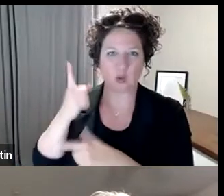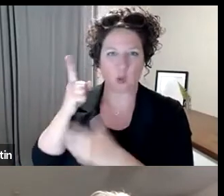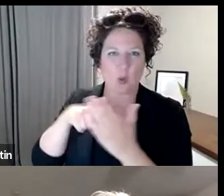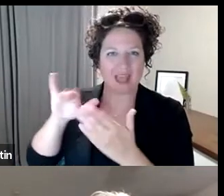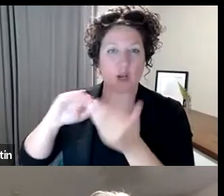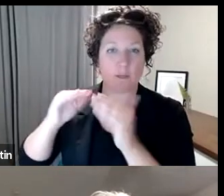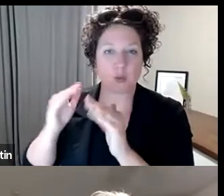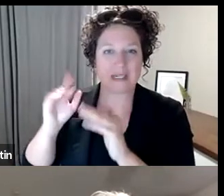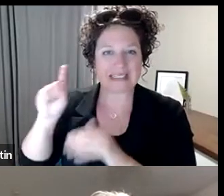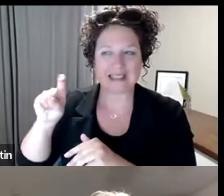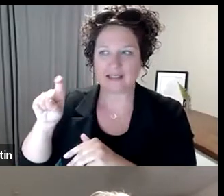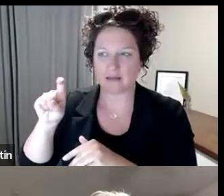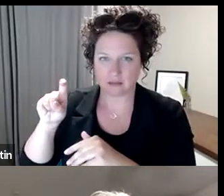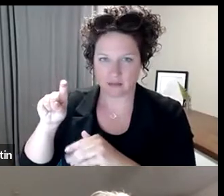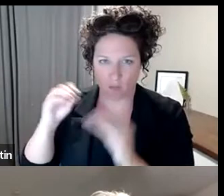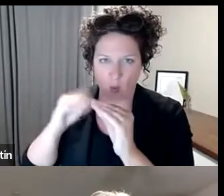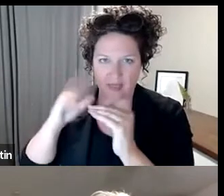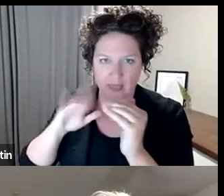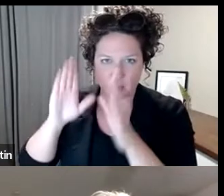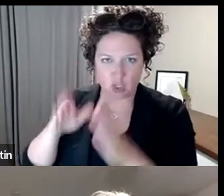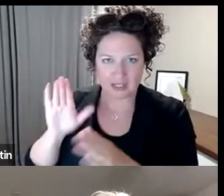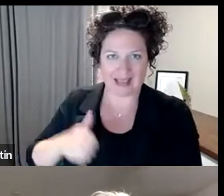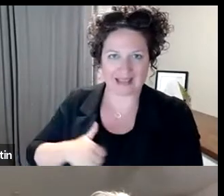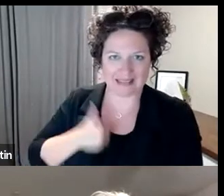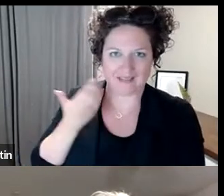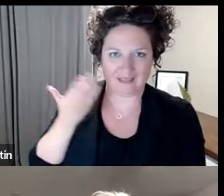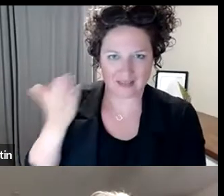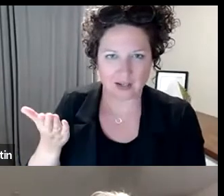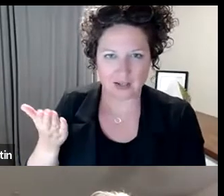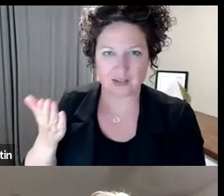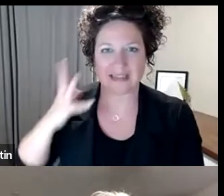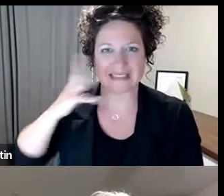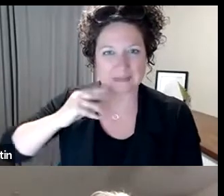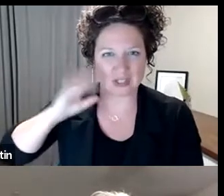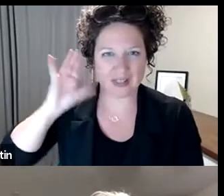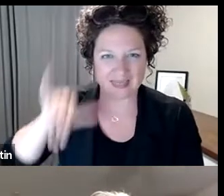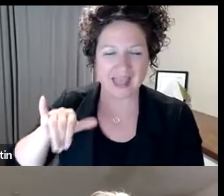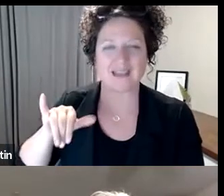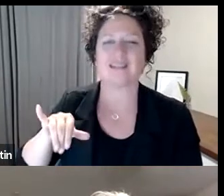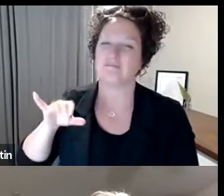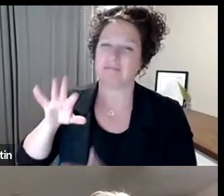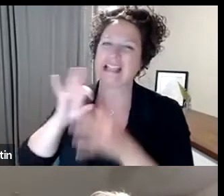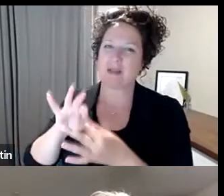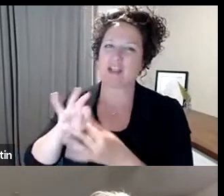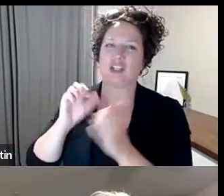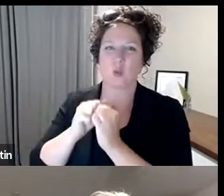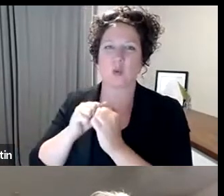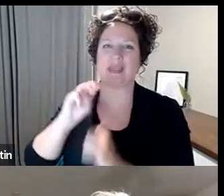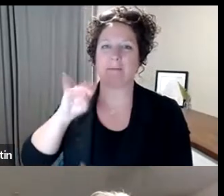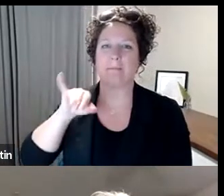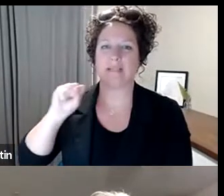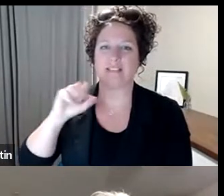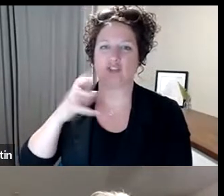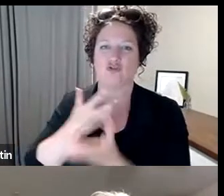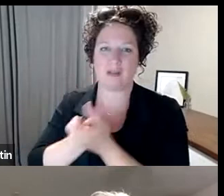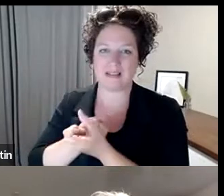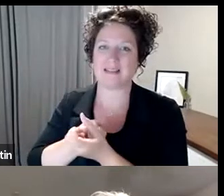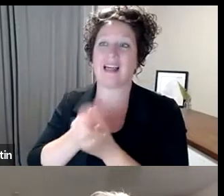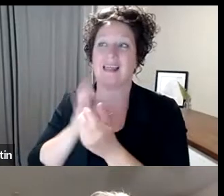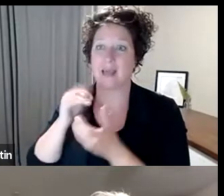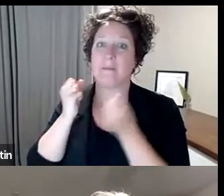the experience of having those needs, especially within the sort of context of mistrust that many of us have perhaps